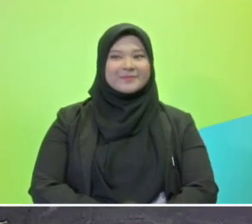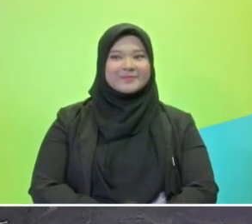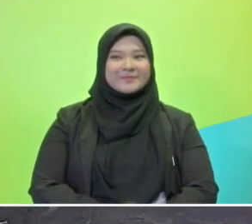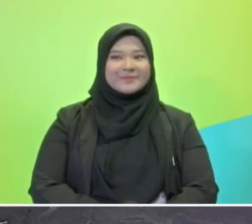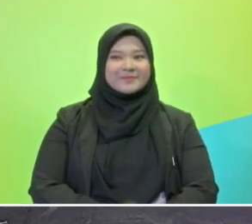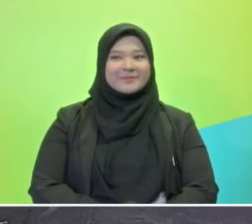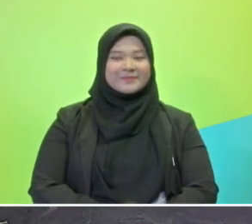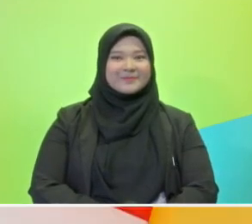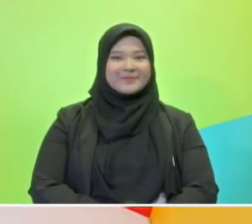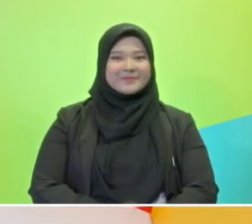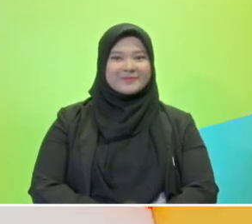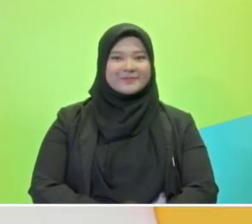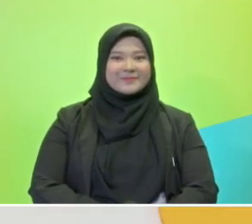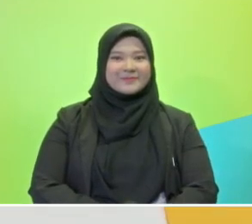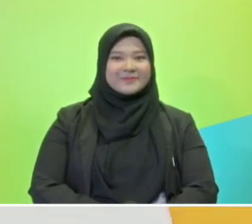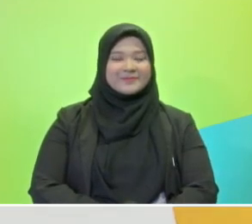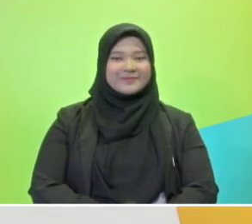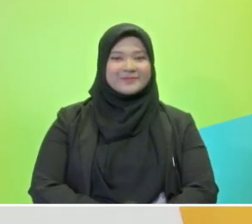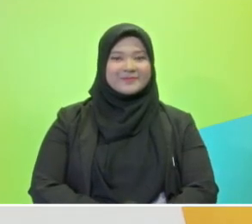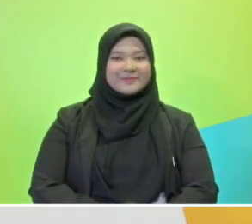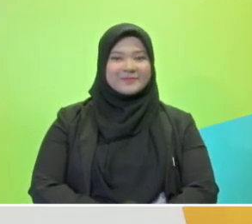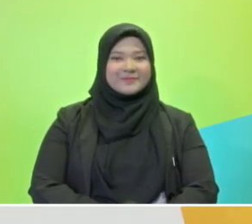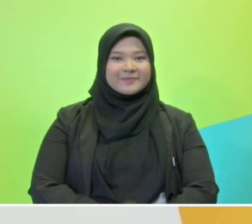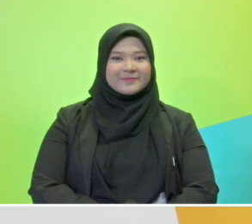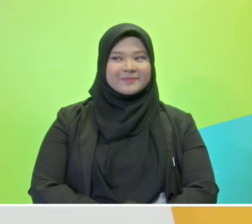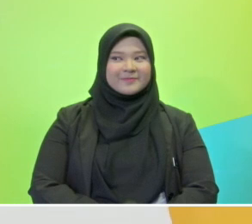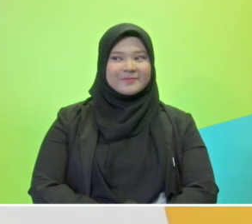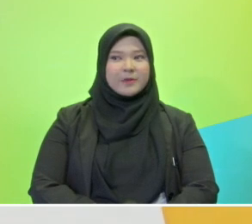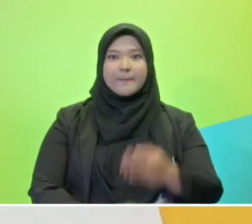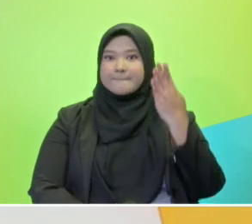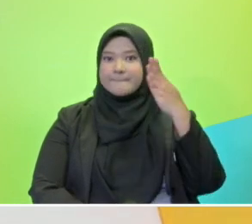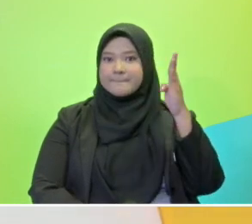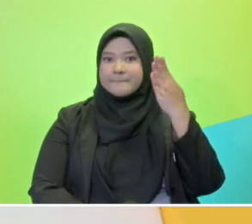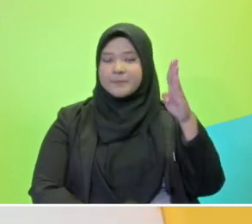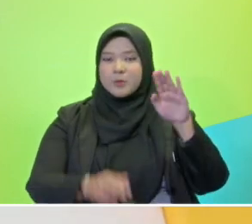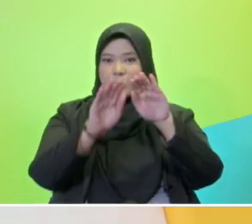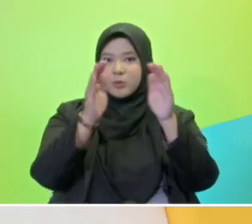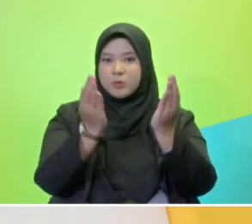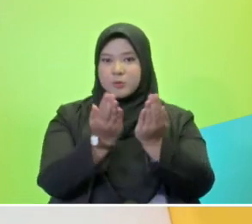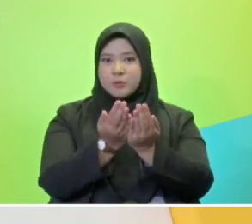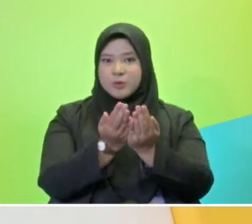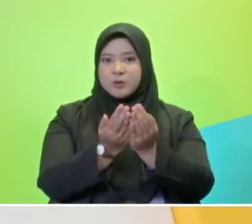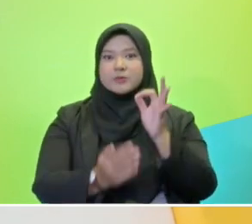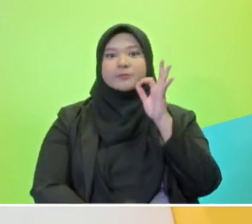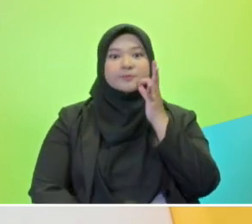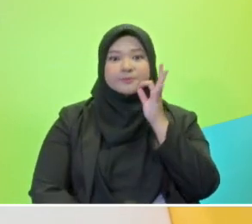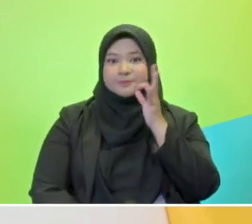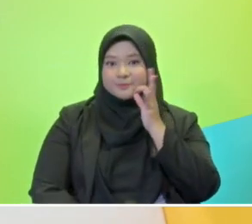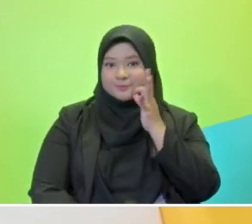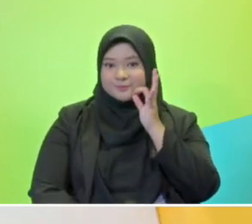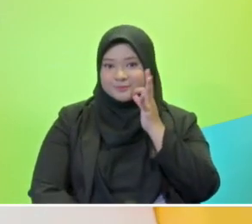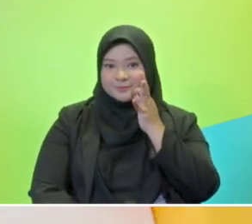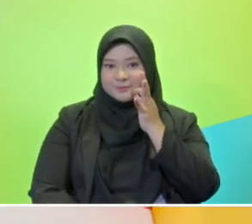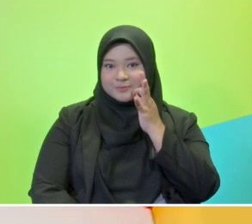Okay, nice all right. If you're ready then. Okay, this one. Fruits. Where should I put